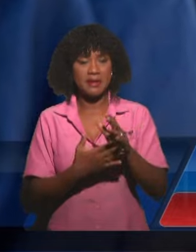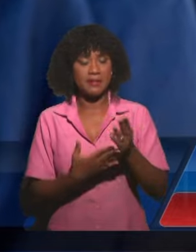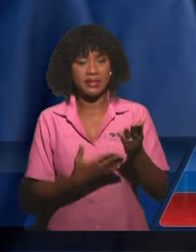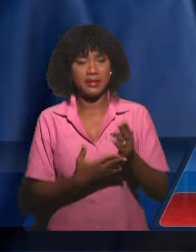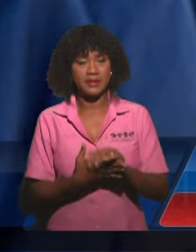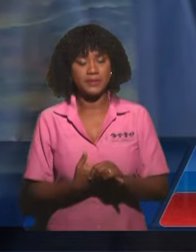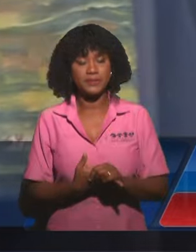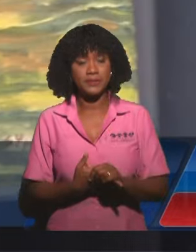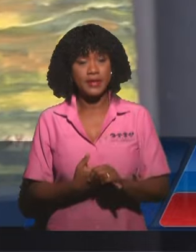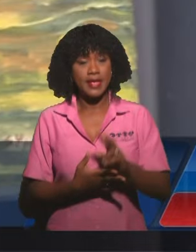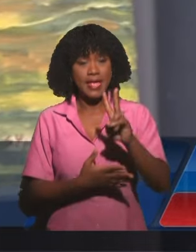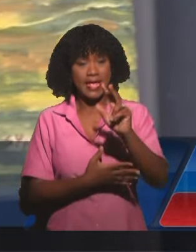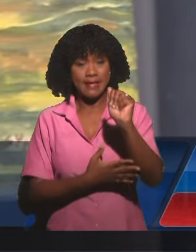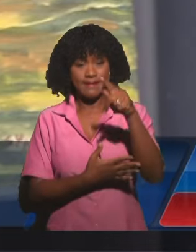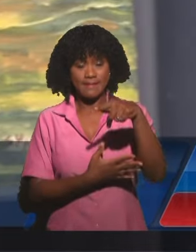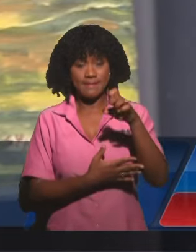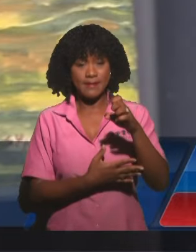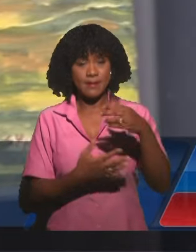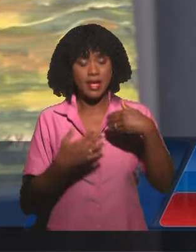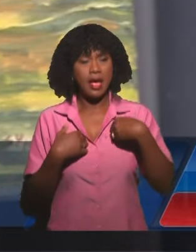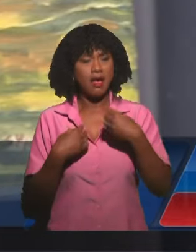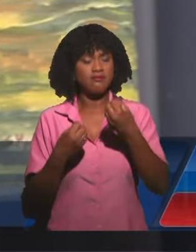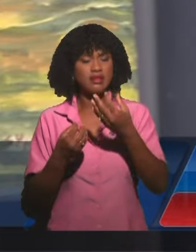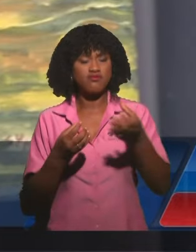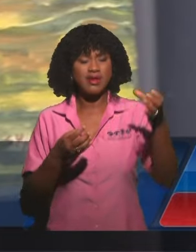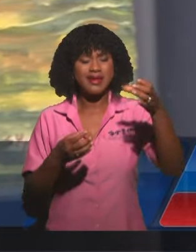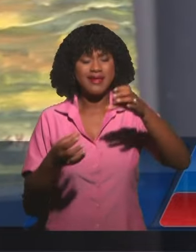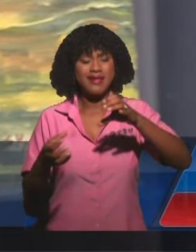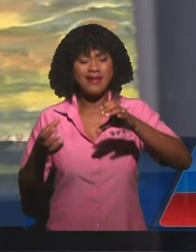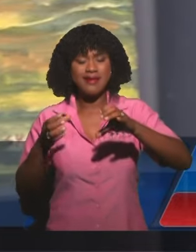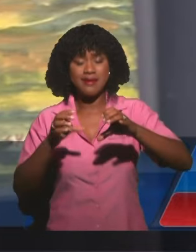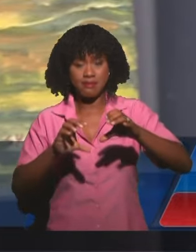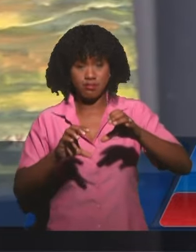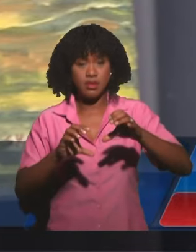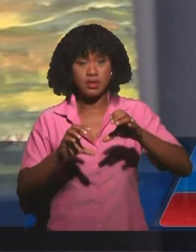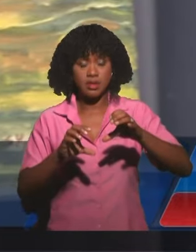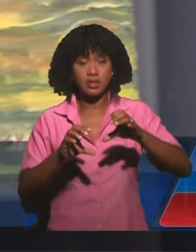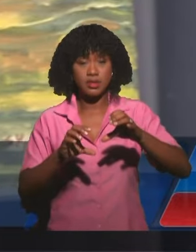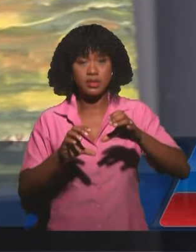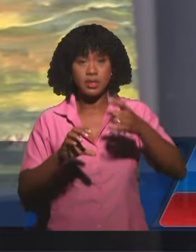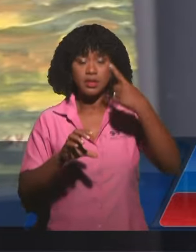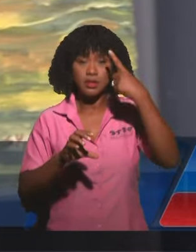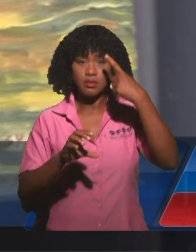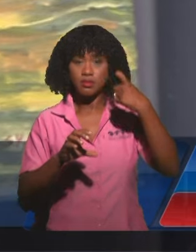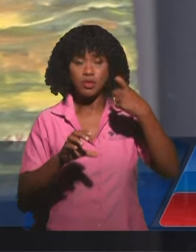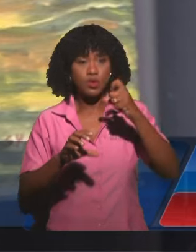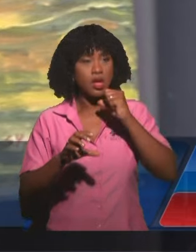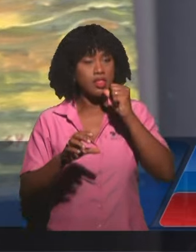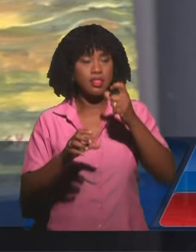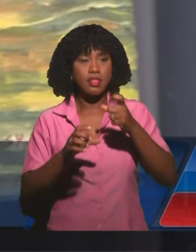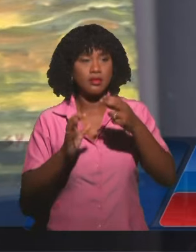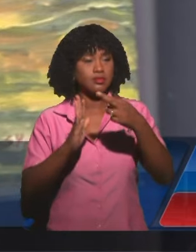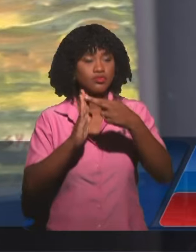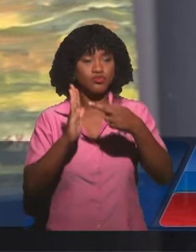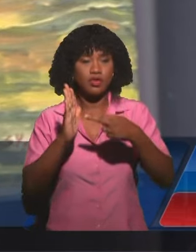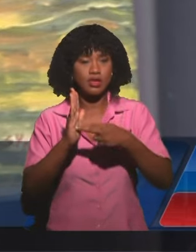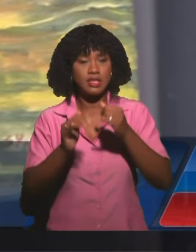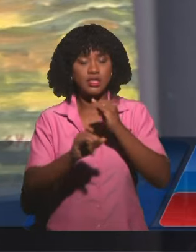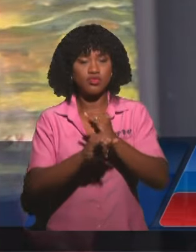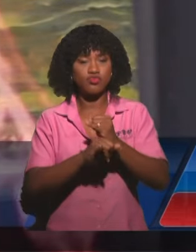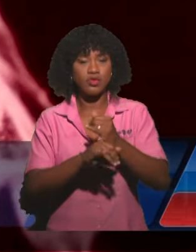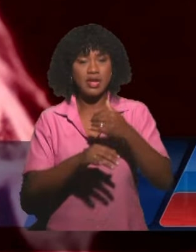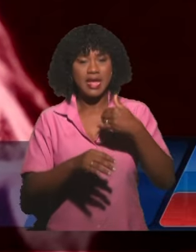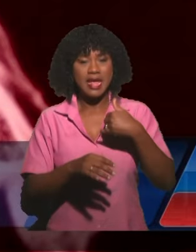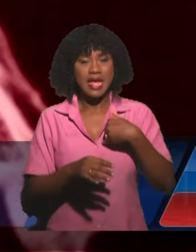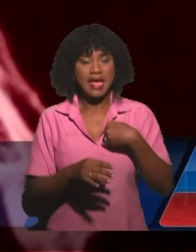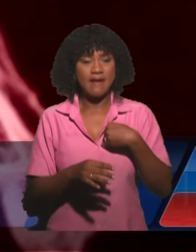So vaping contains a lot of chemicals in it. And because it's an unregulated industry, we have found things like, you